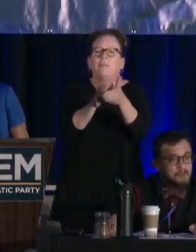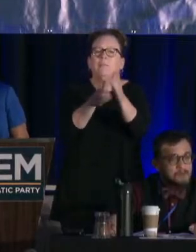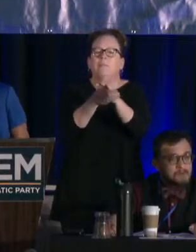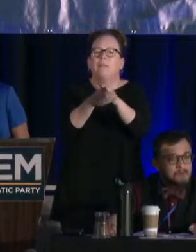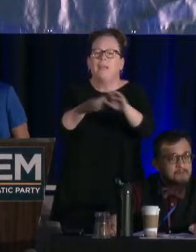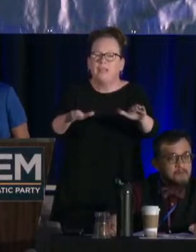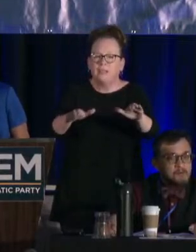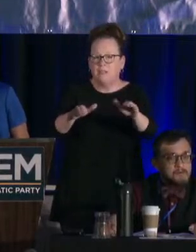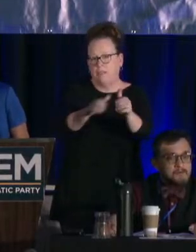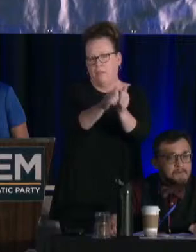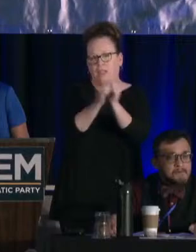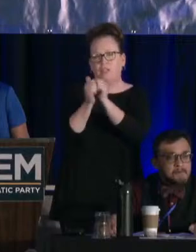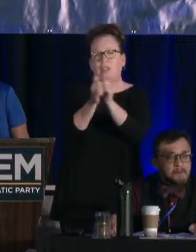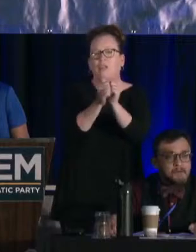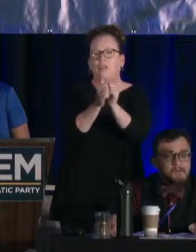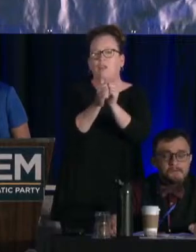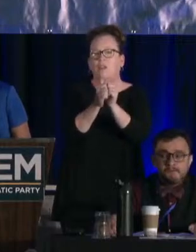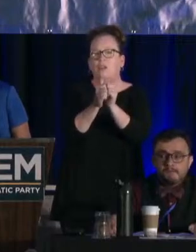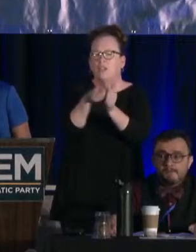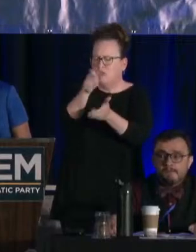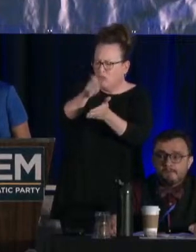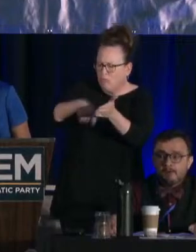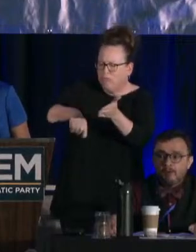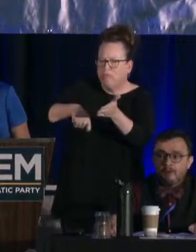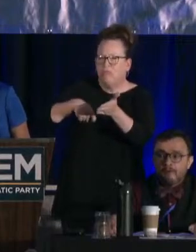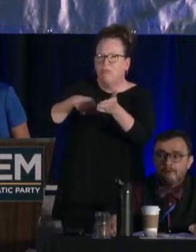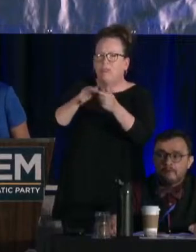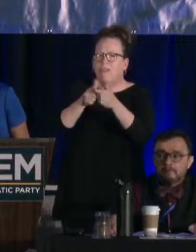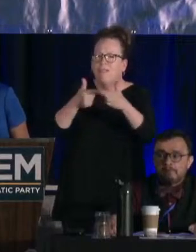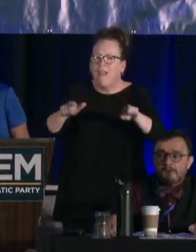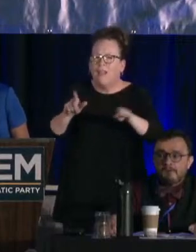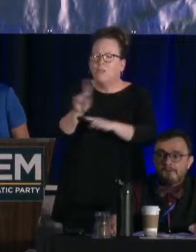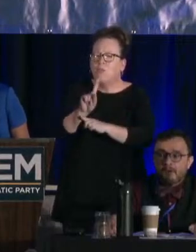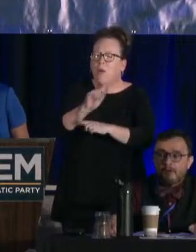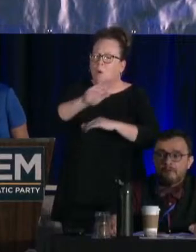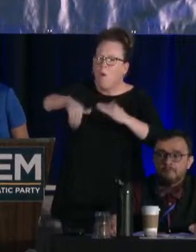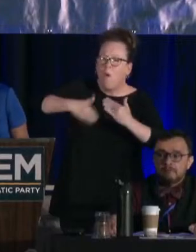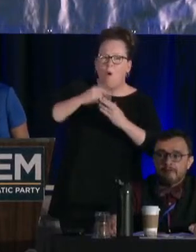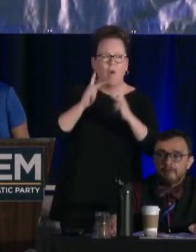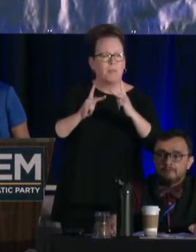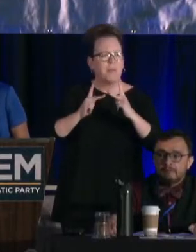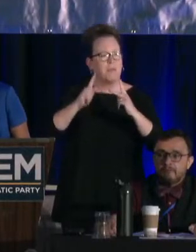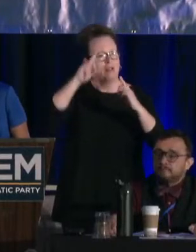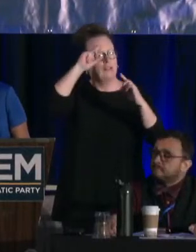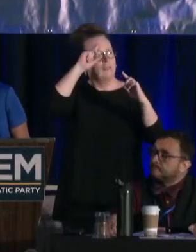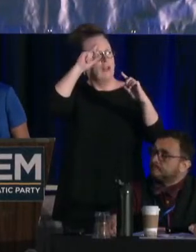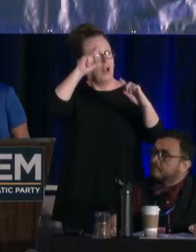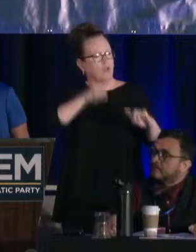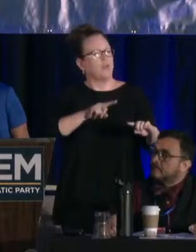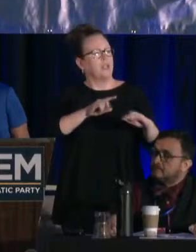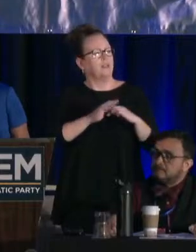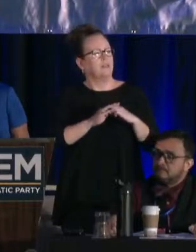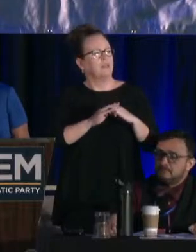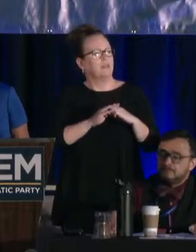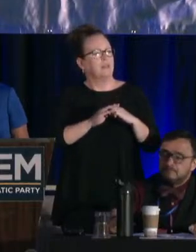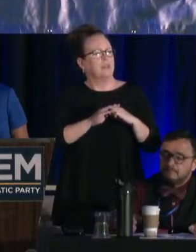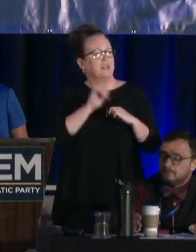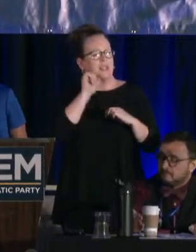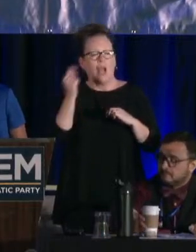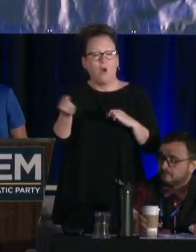to craft language where everyone agreed that not one person